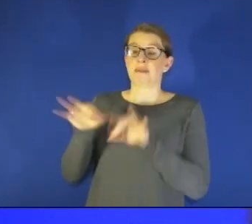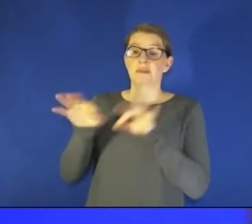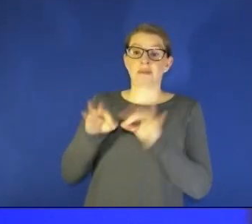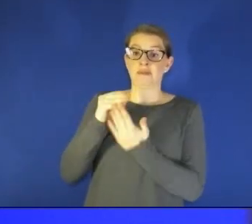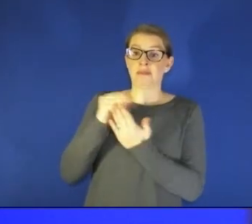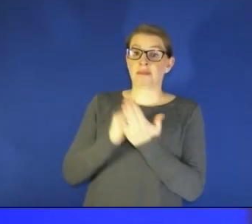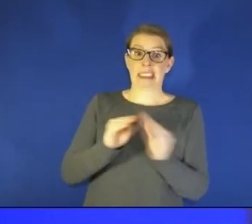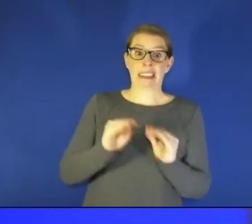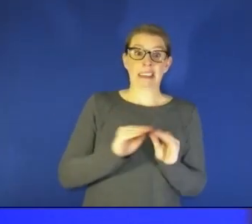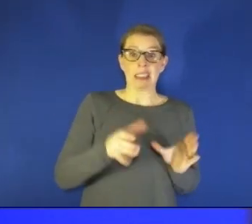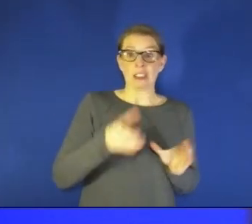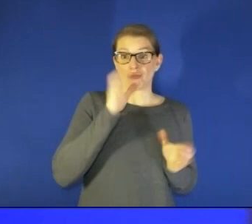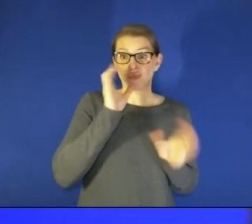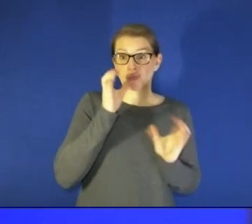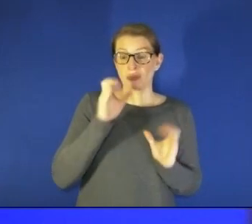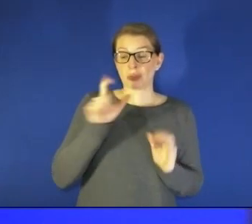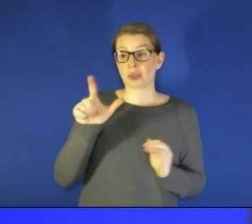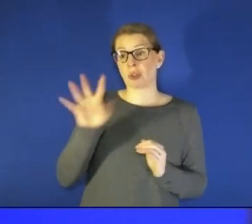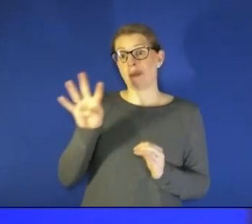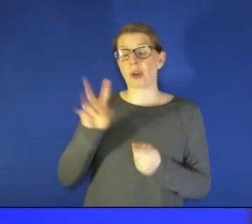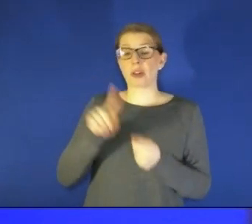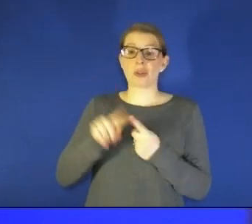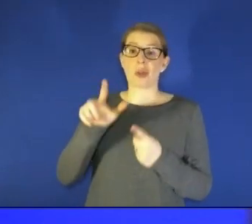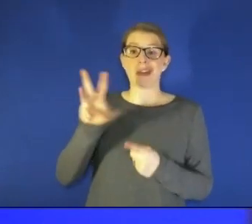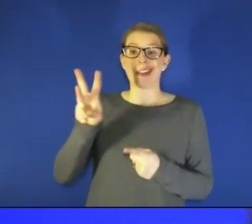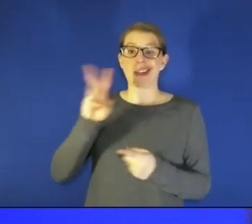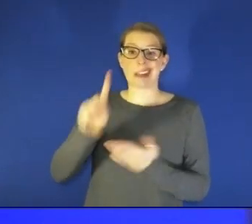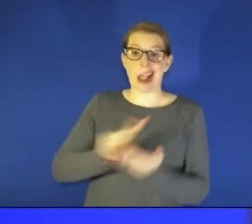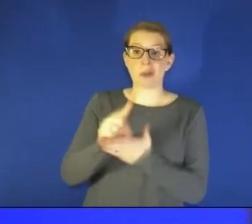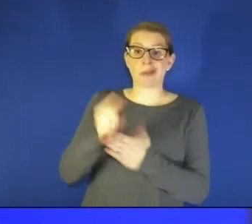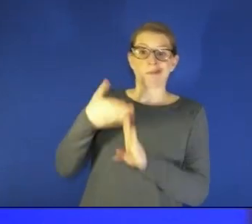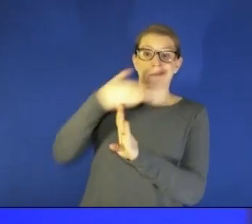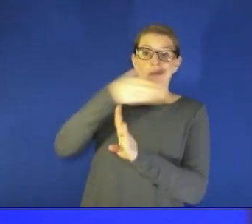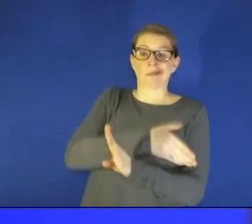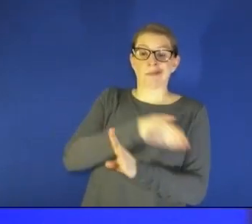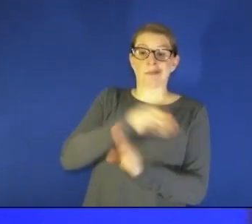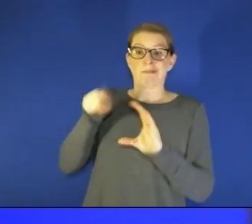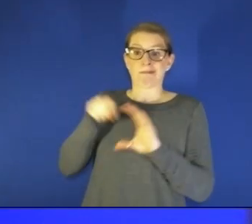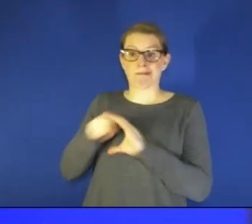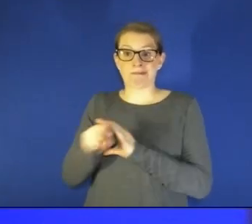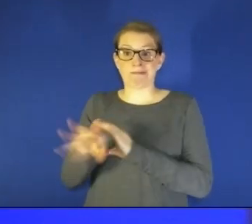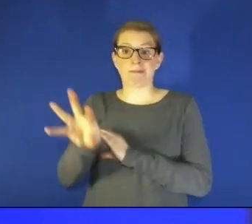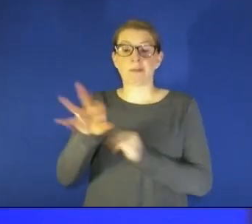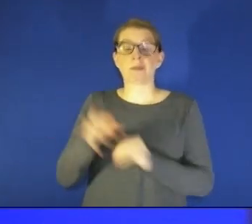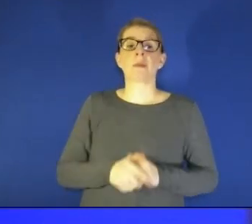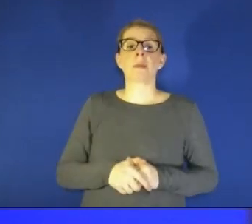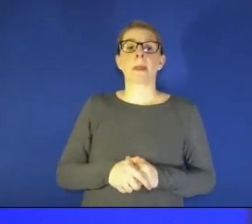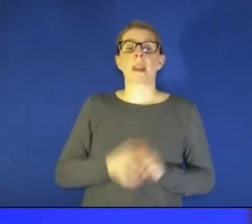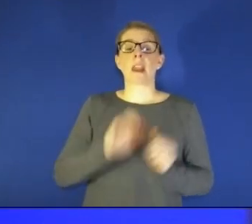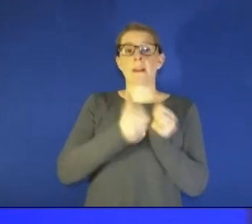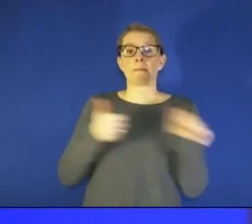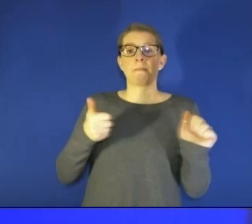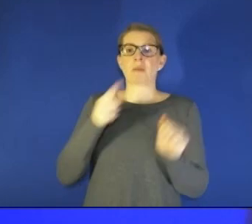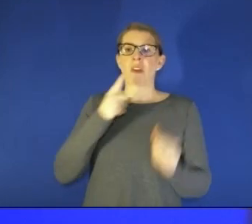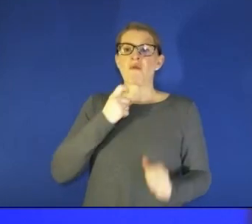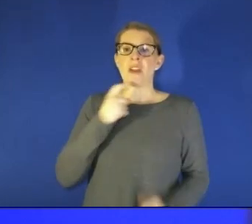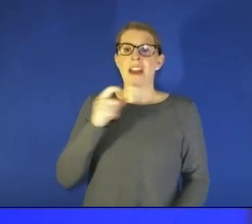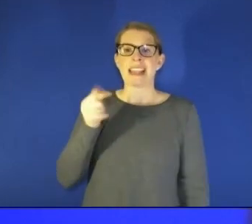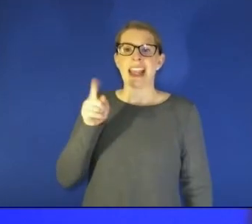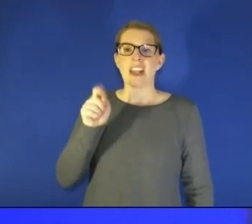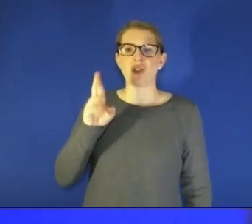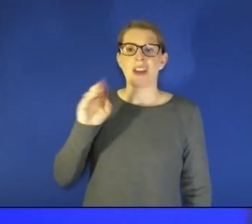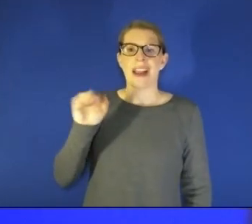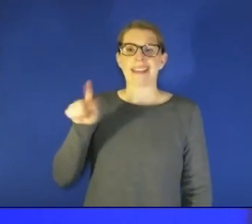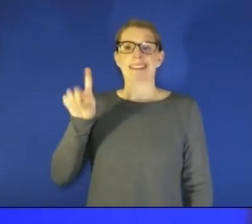that 24 to 36 hours. Right. And don't eat any solid food, stay away from red Gatorade, things like that. Because you